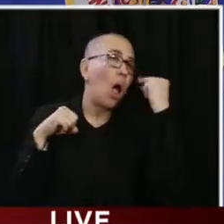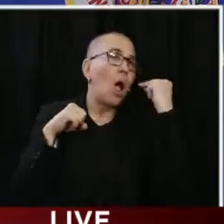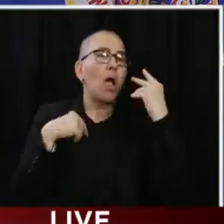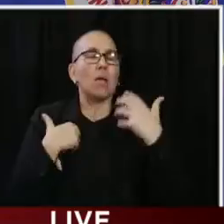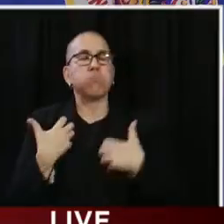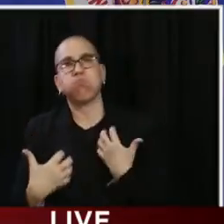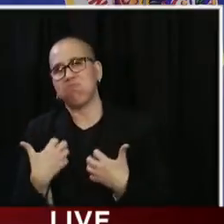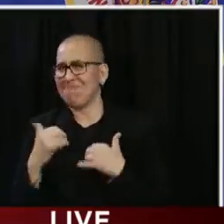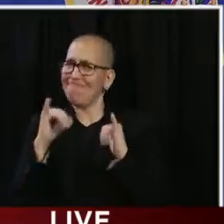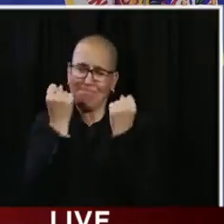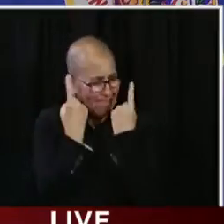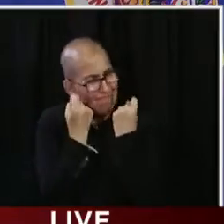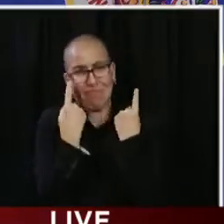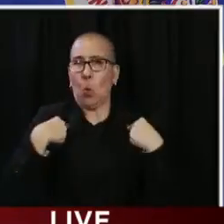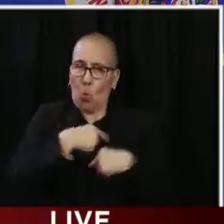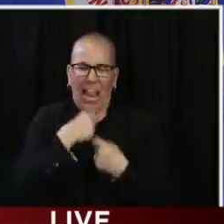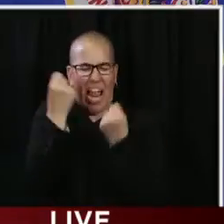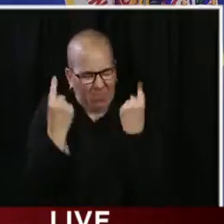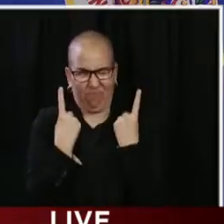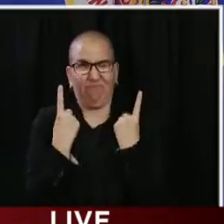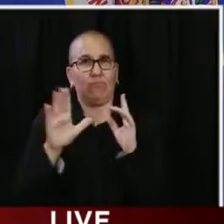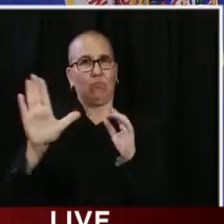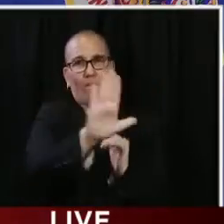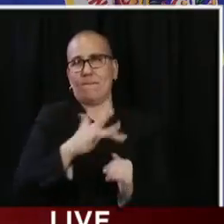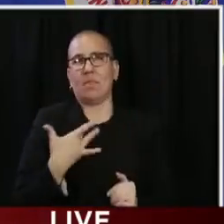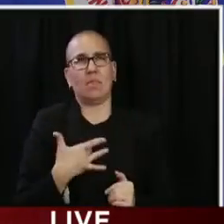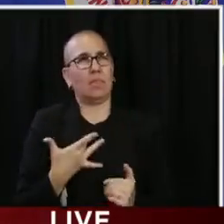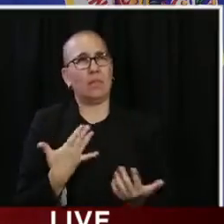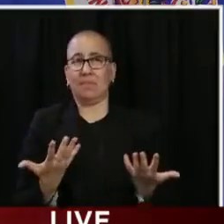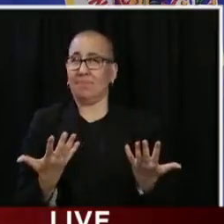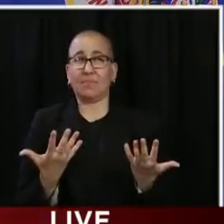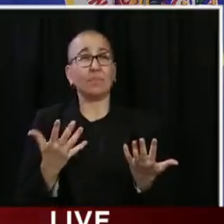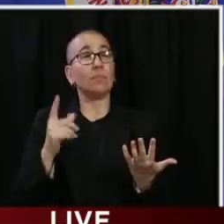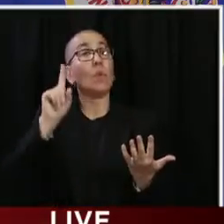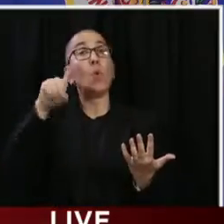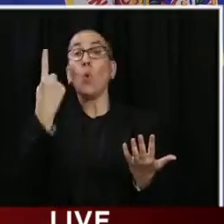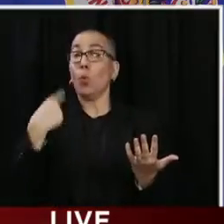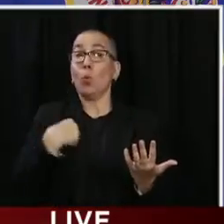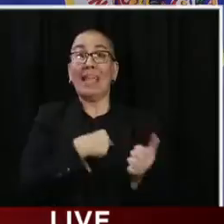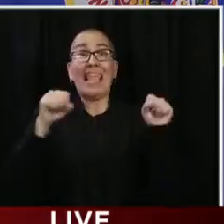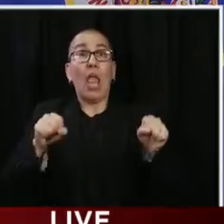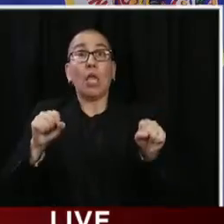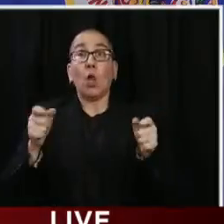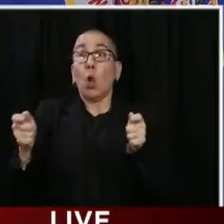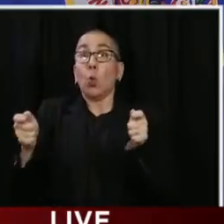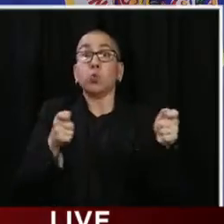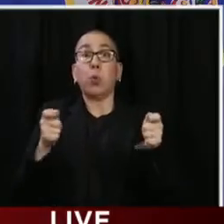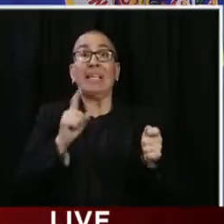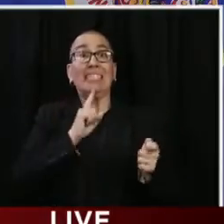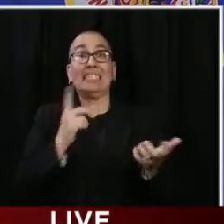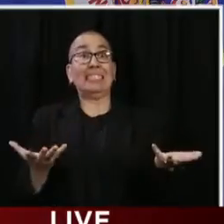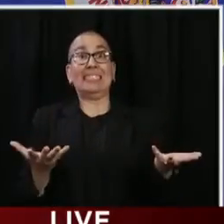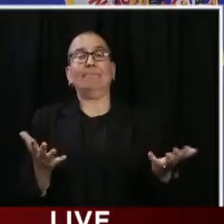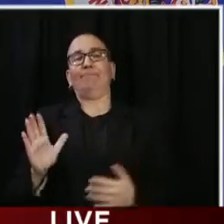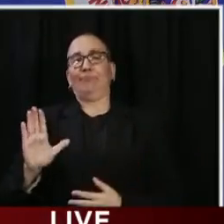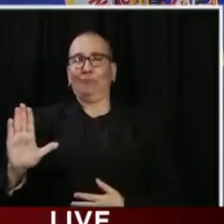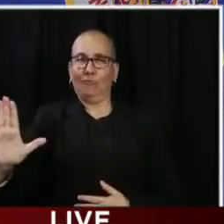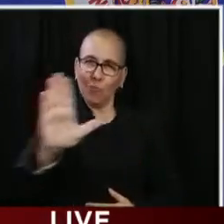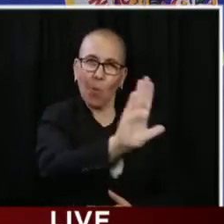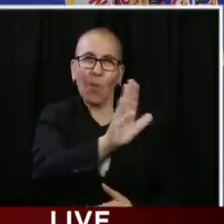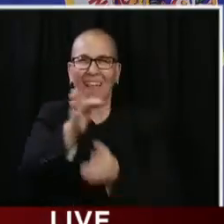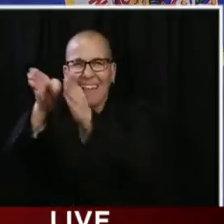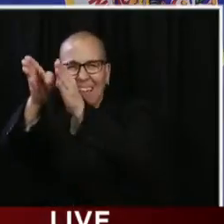one thing we control. And how we conduct ourselves in terms of social distancing, masking, washing our hands, being smart, going to the hospital,